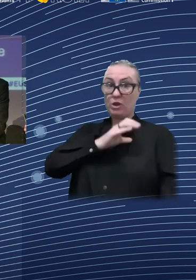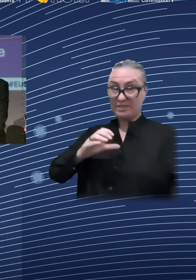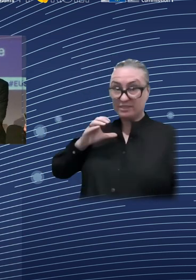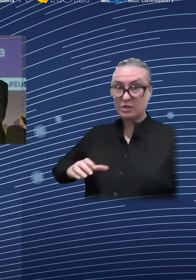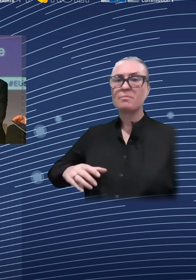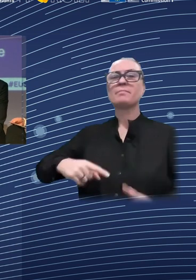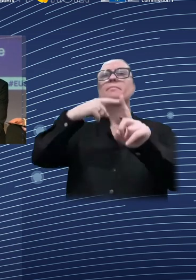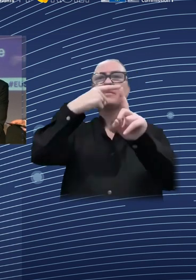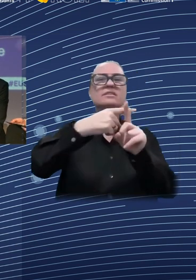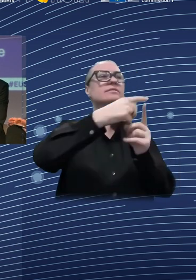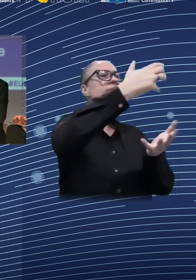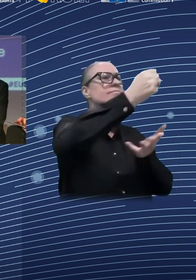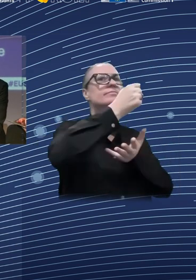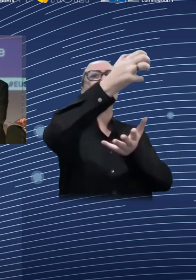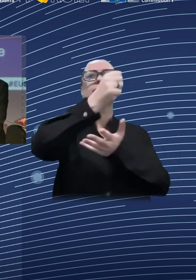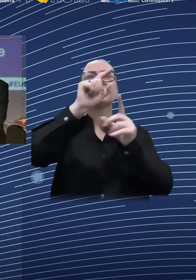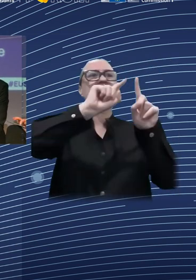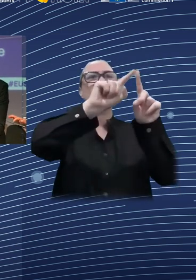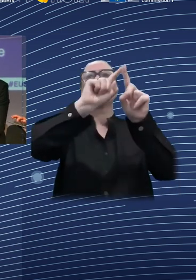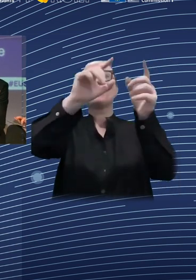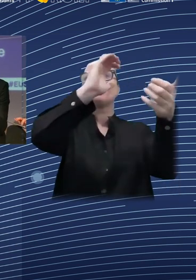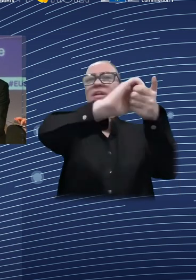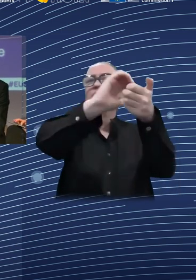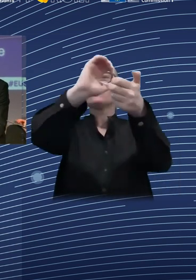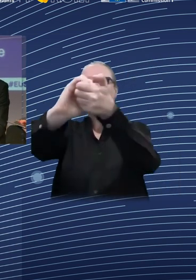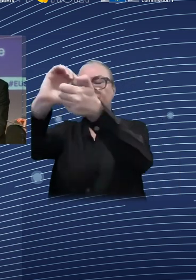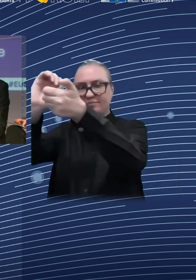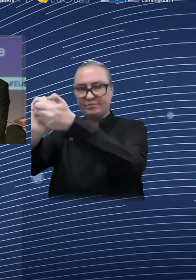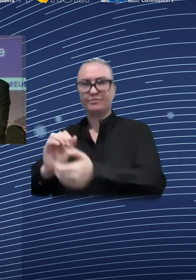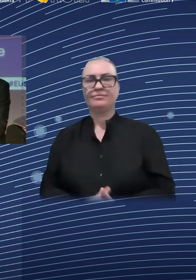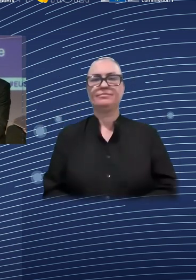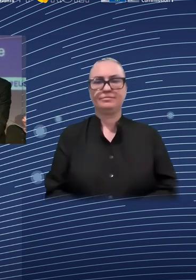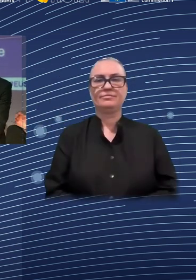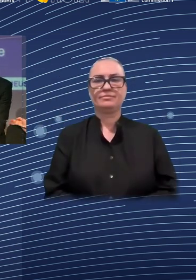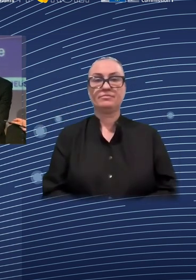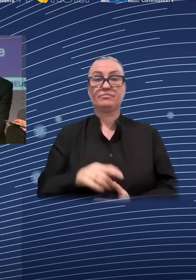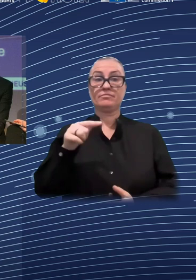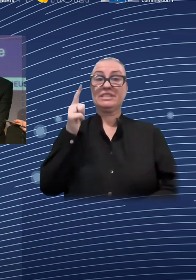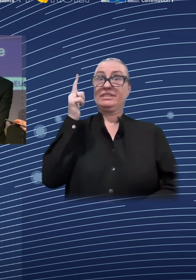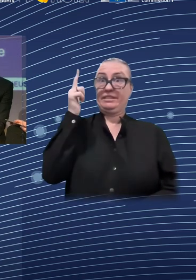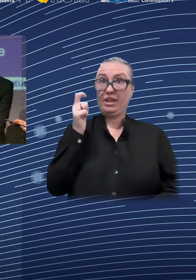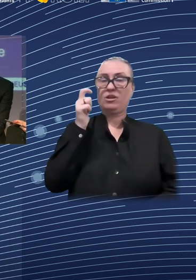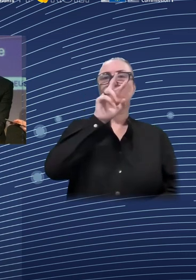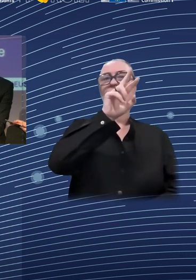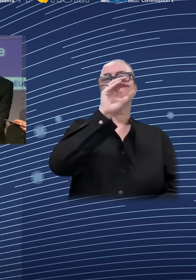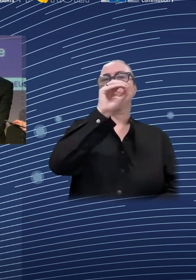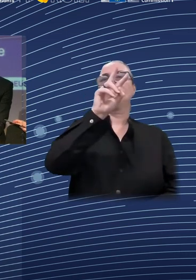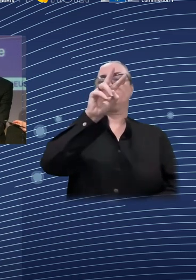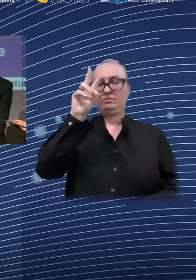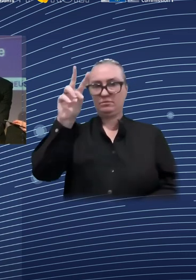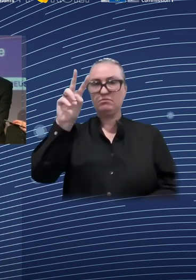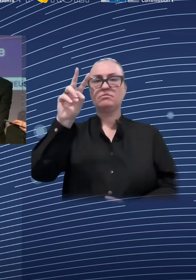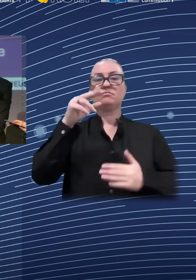but we can have a cup of coffee later if you want to hear more. And we have Noelia here as well.